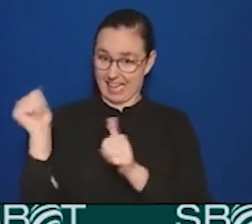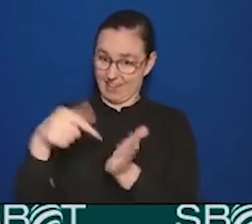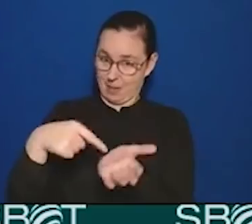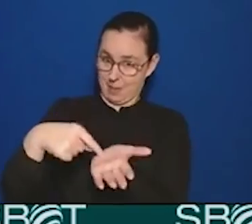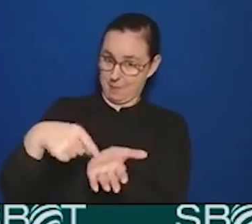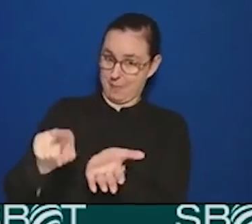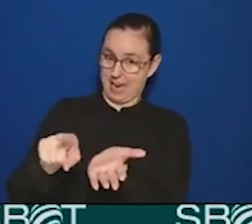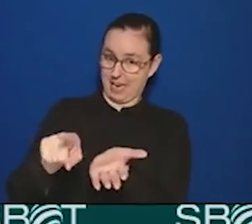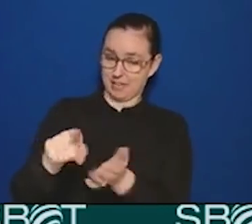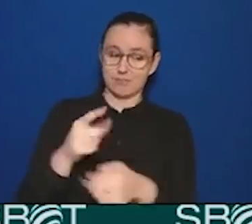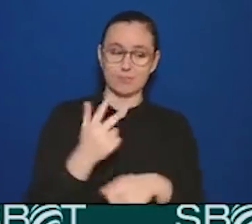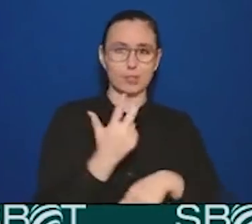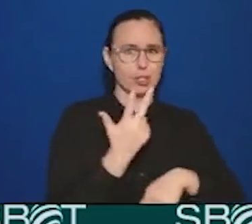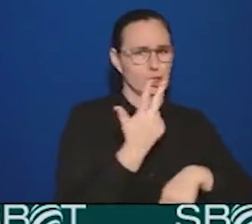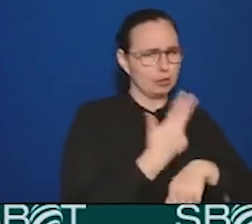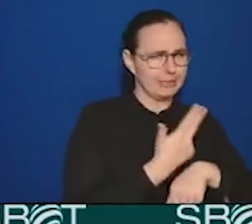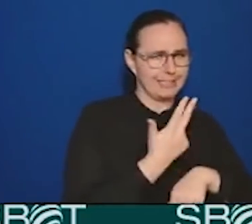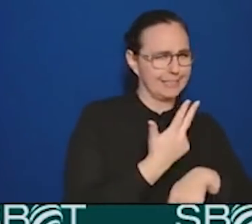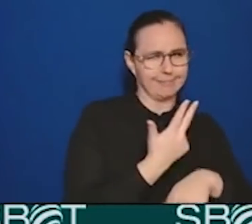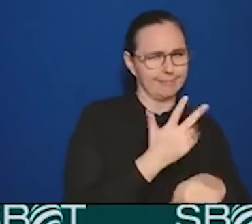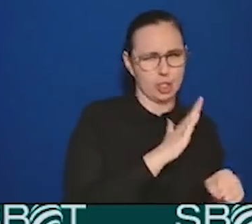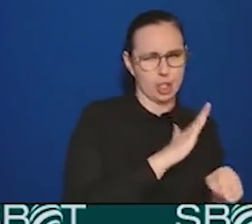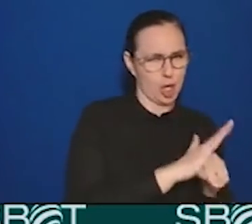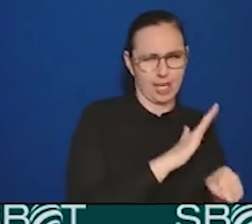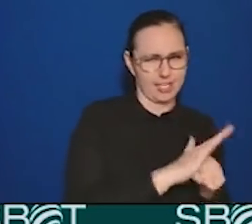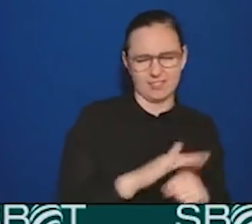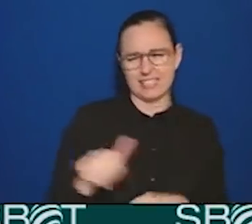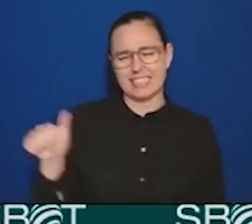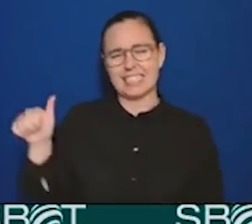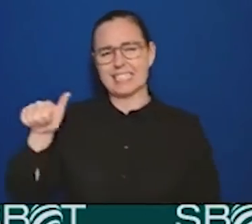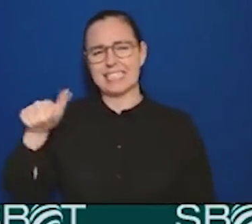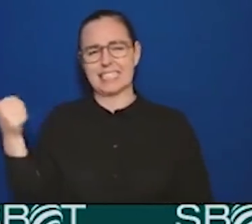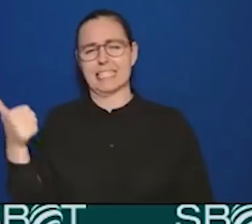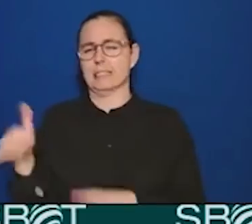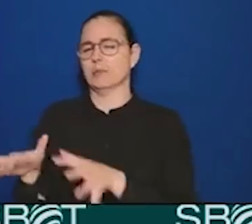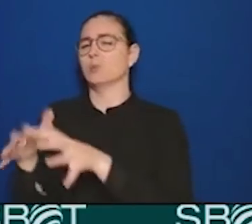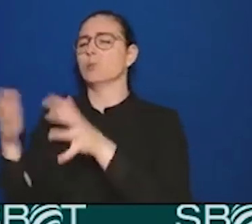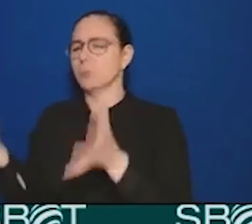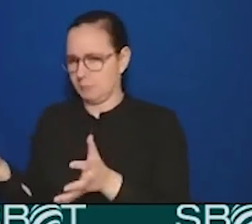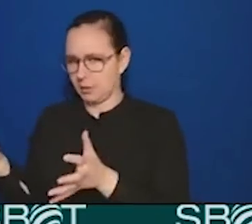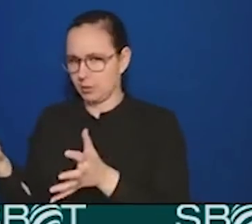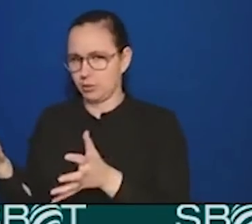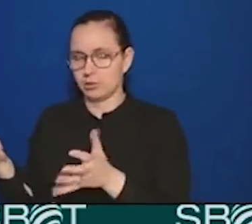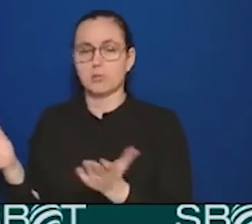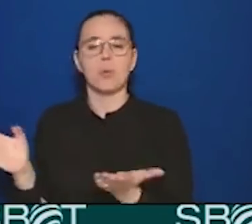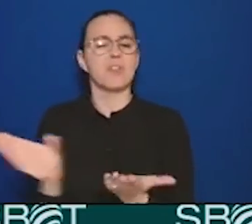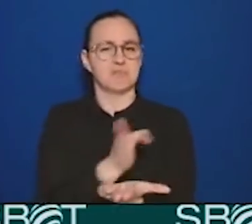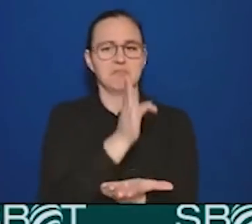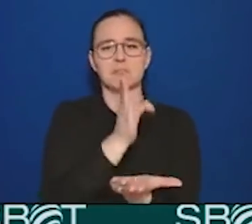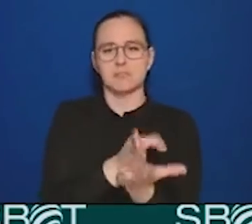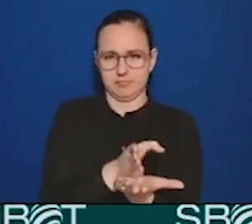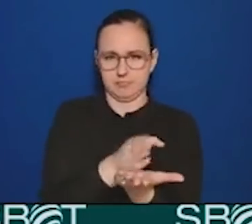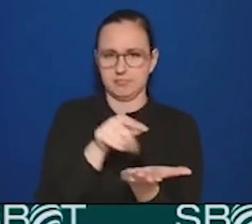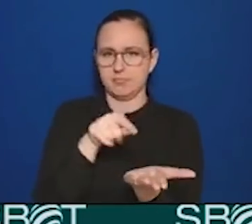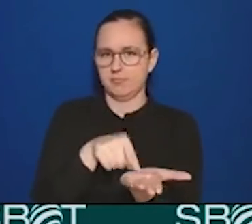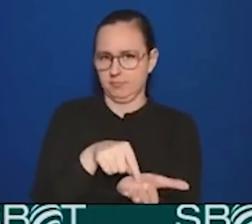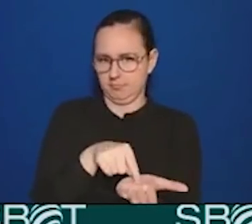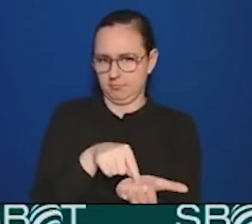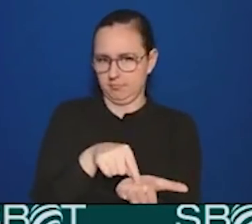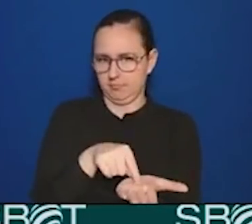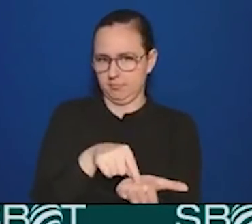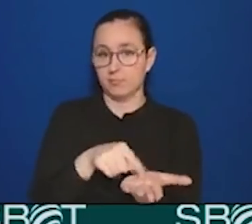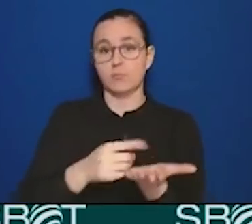10 is probably too many if the employer only pays. That's why the Surrey Board of Trade